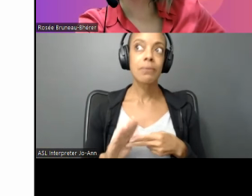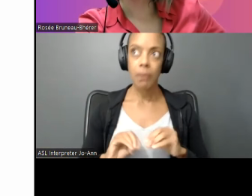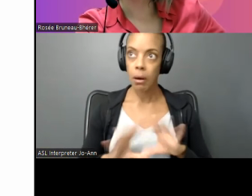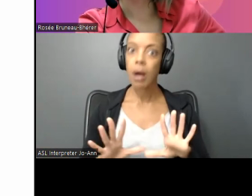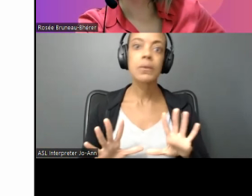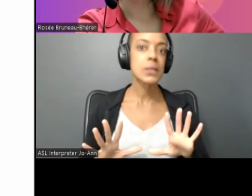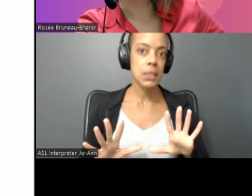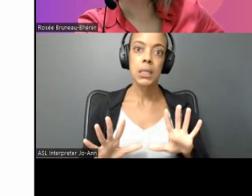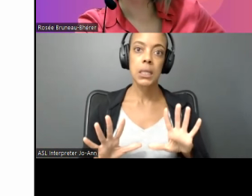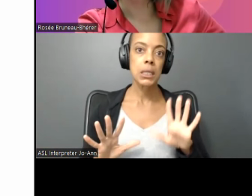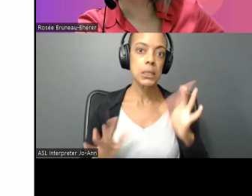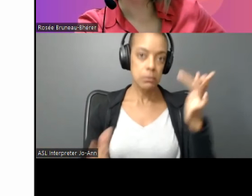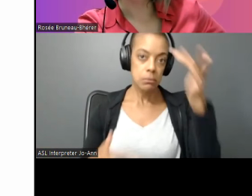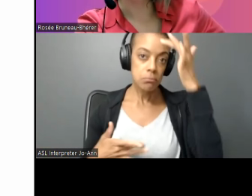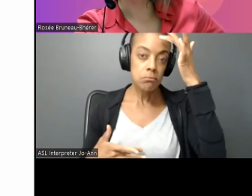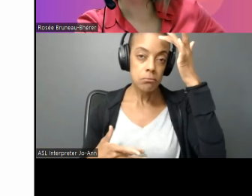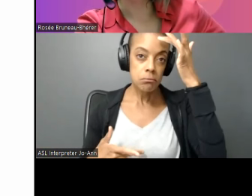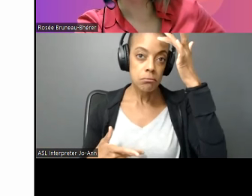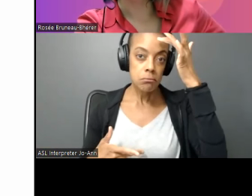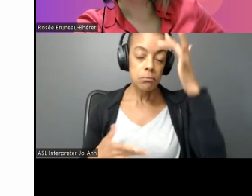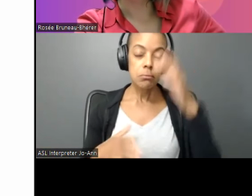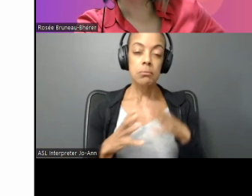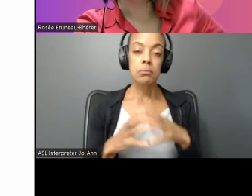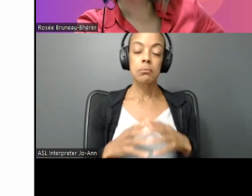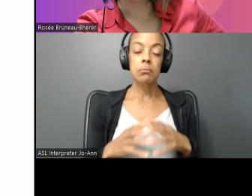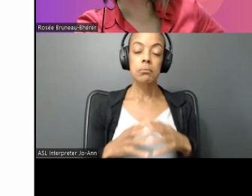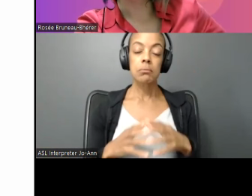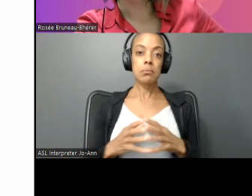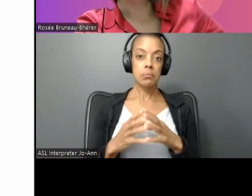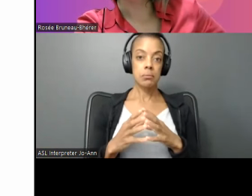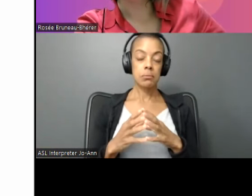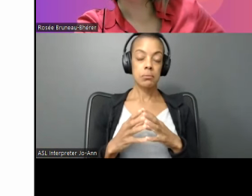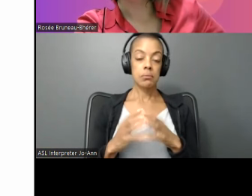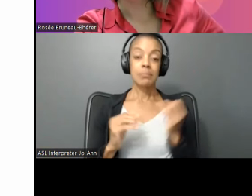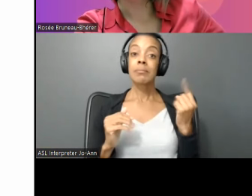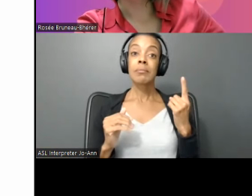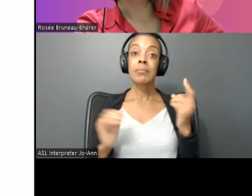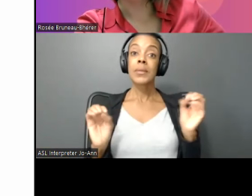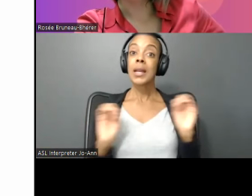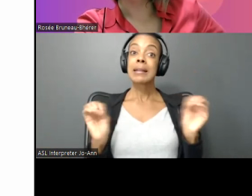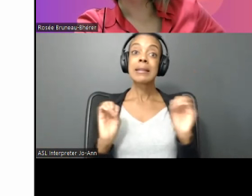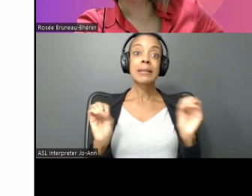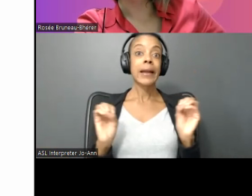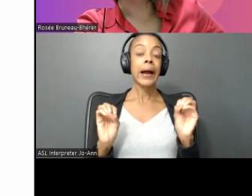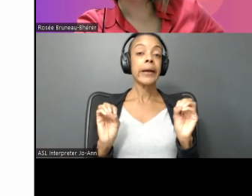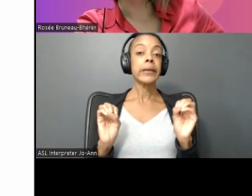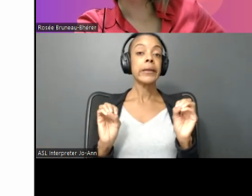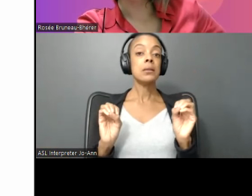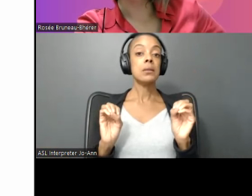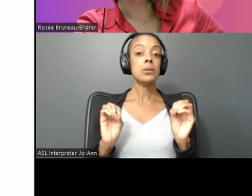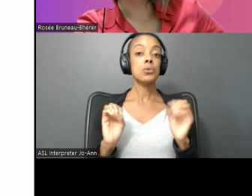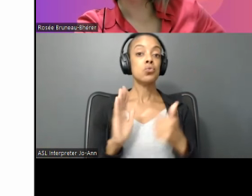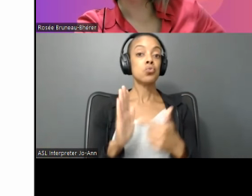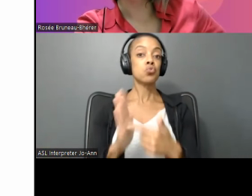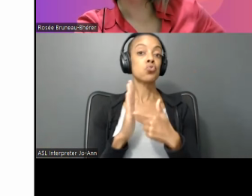disorder, but none of them had what was indicated in their